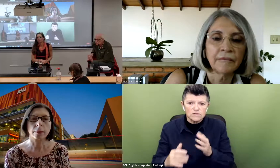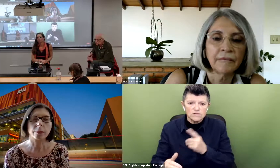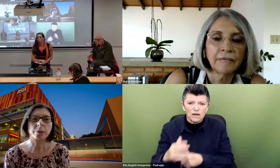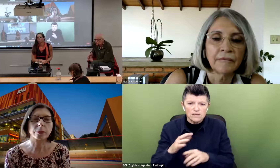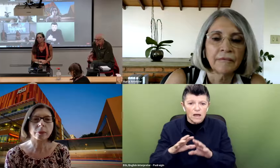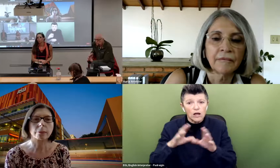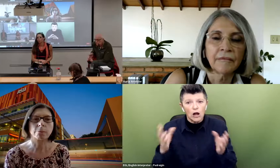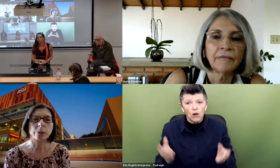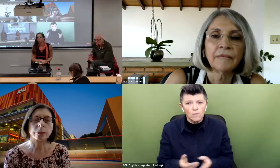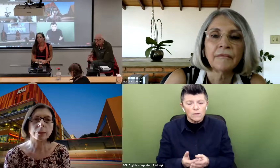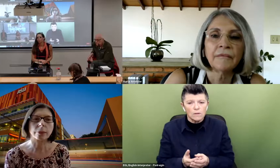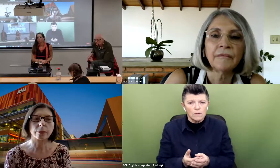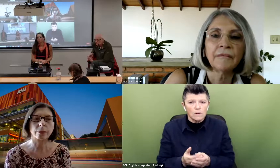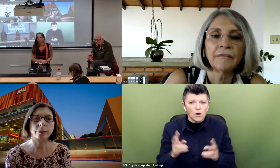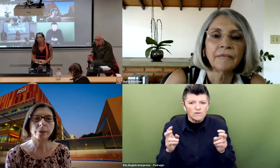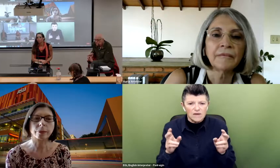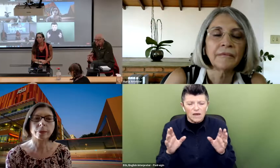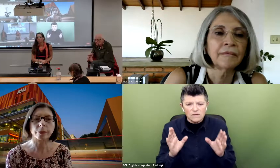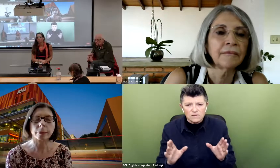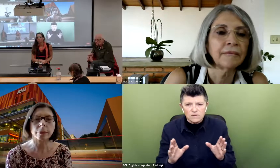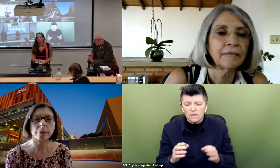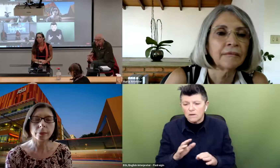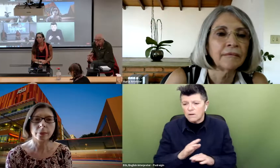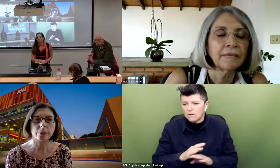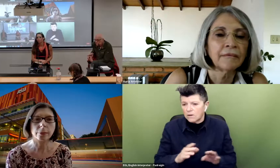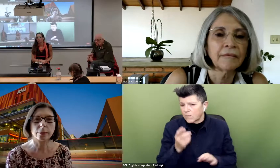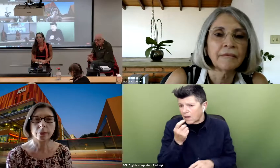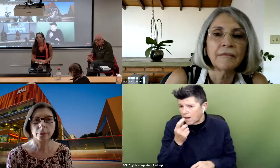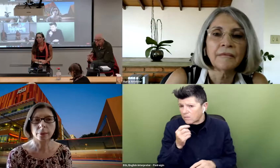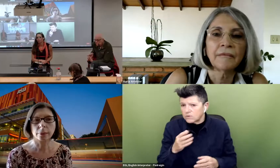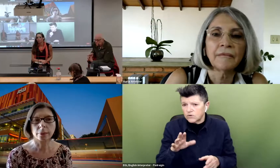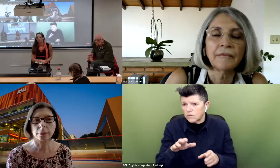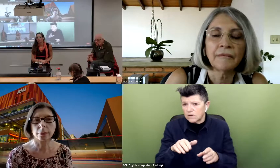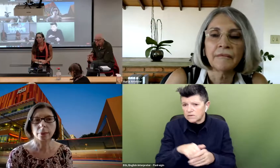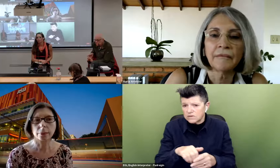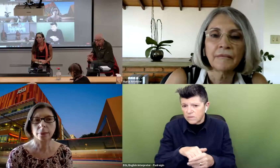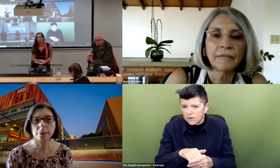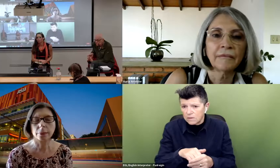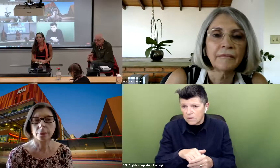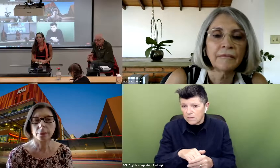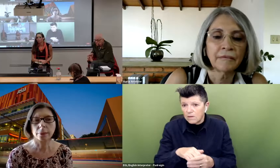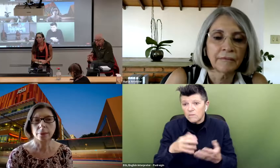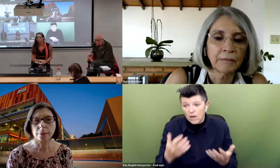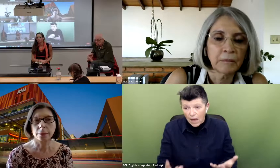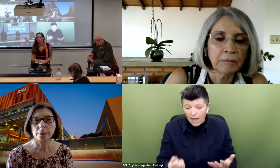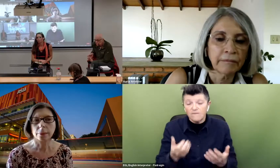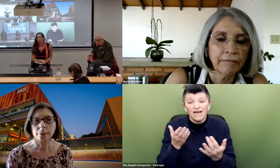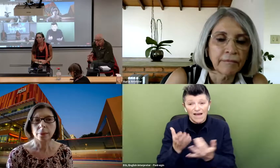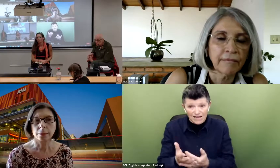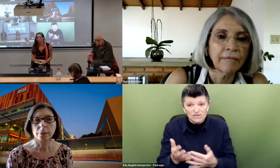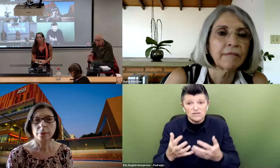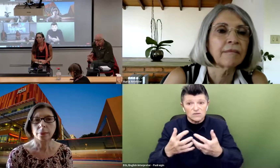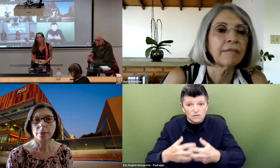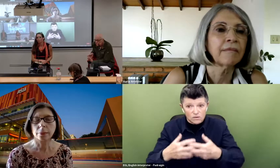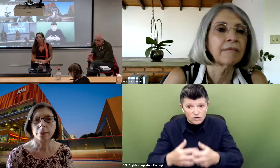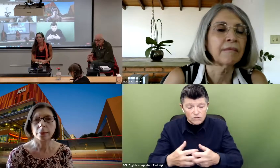and not being able to participate, even if there is access to technology, becomes a